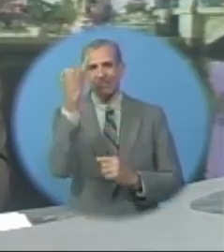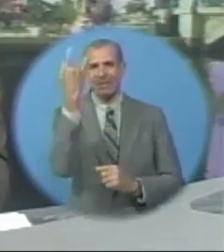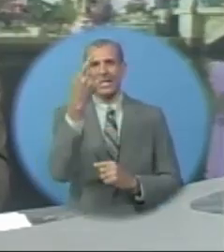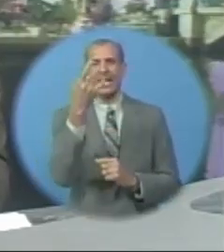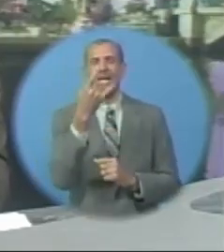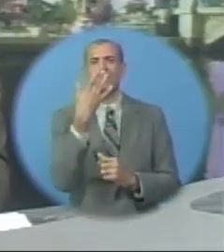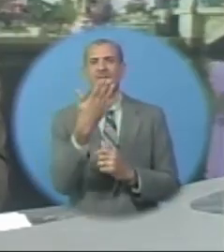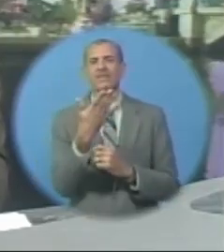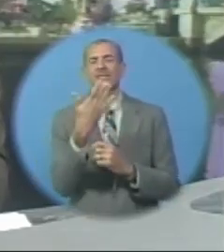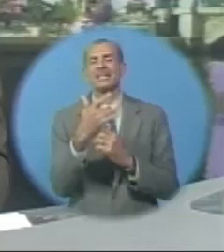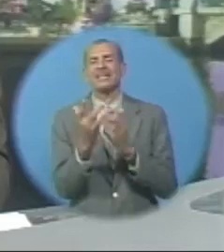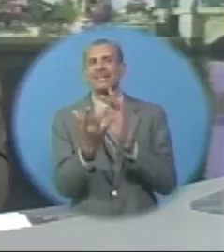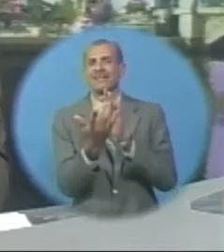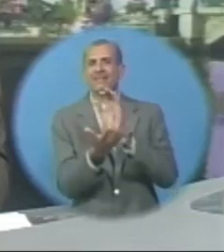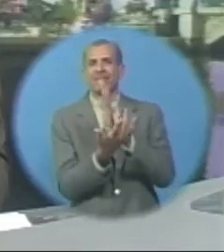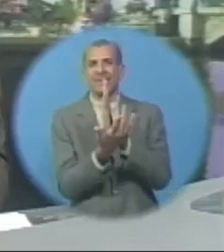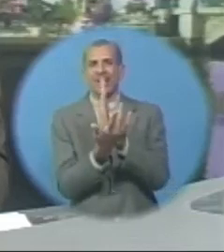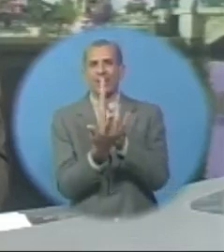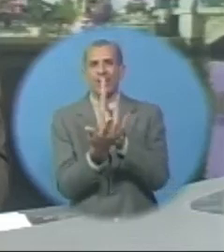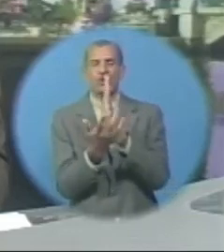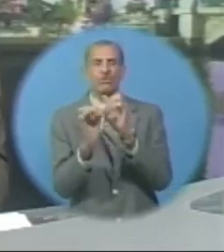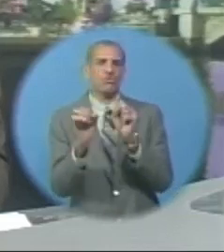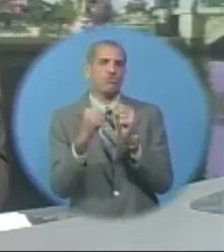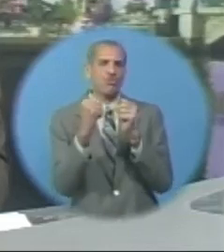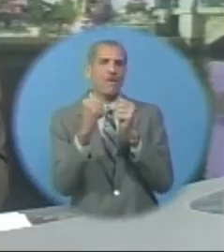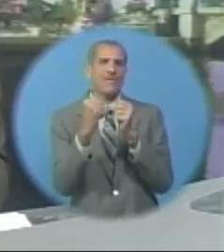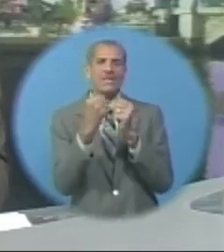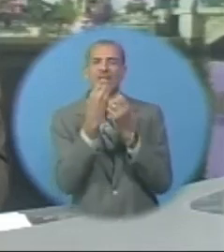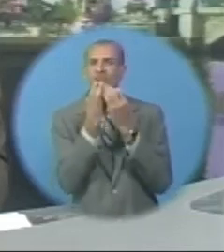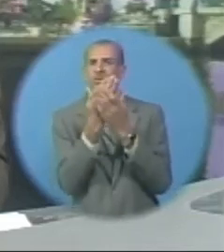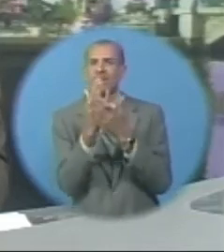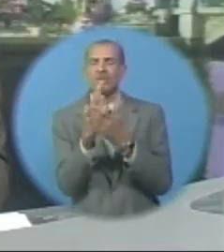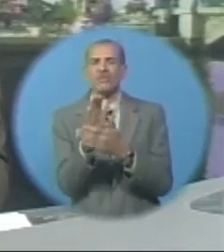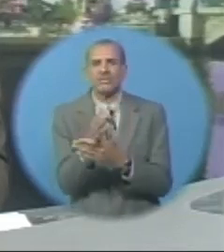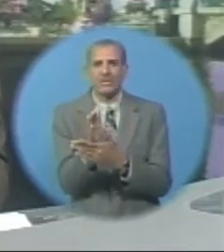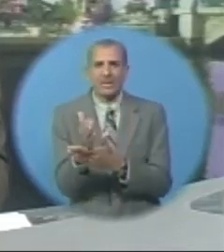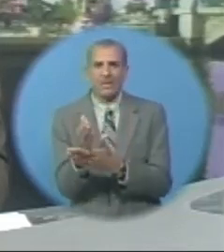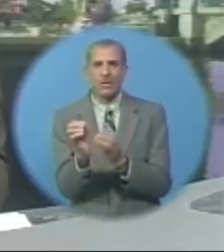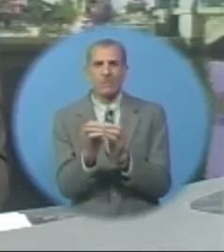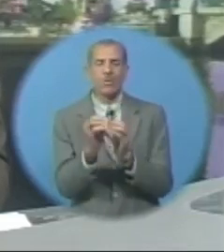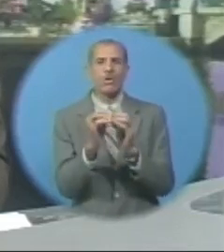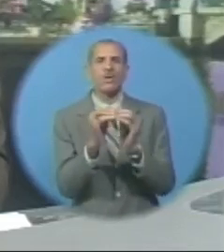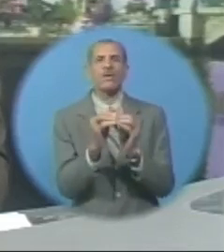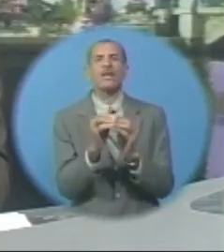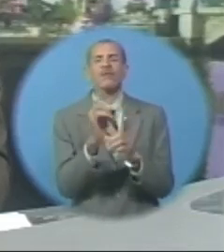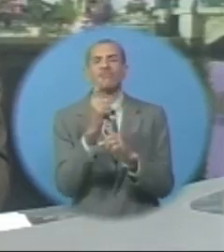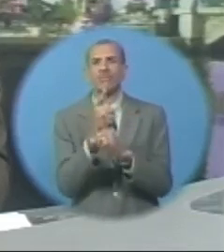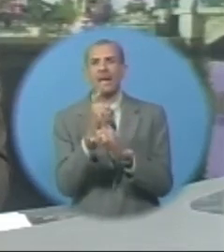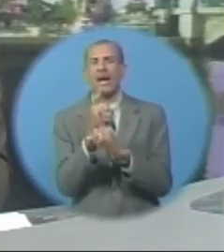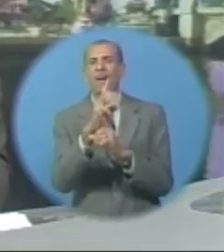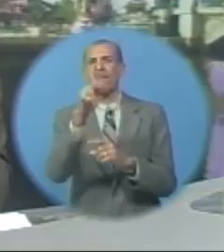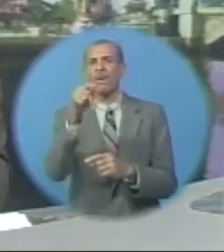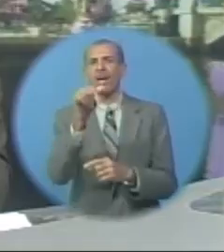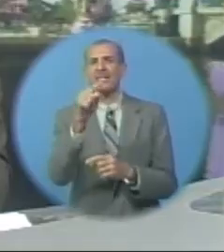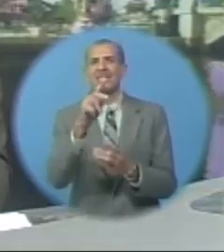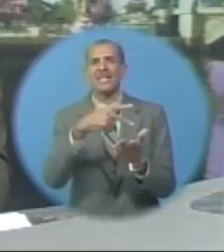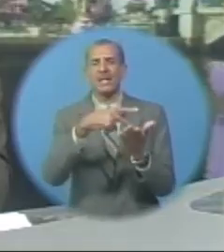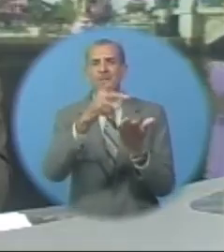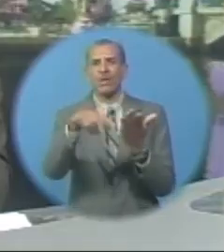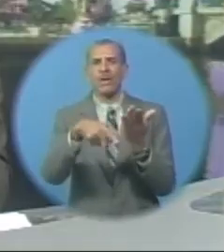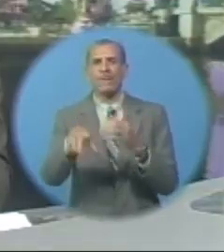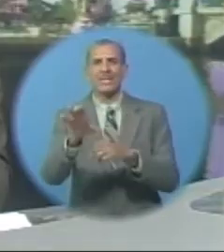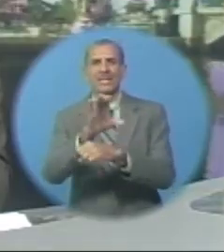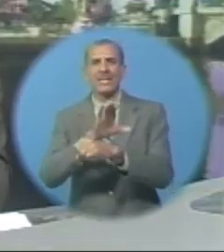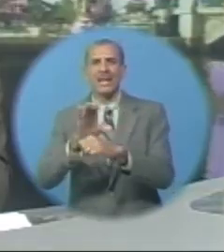user-friendly, web-based technology that will strengthen evidence-based advocacy for more just policies and programs in the